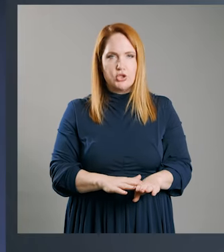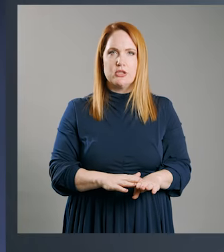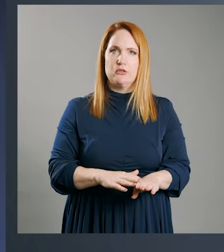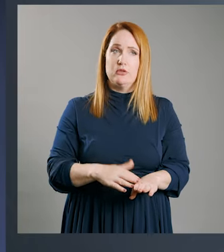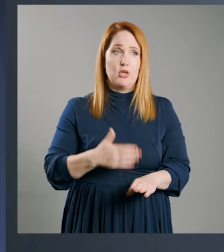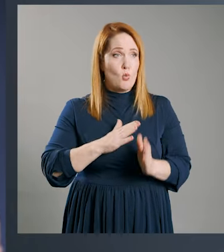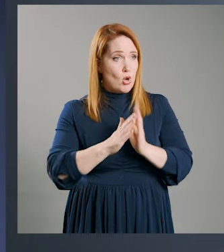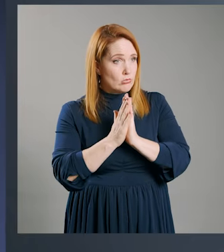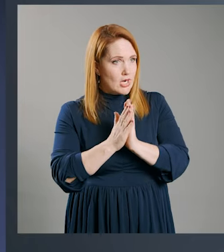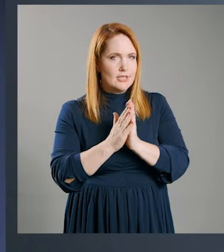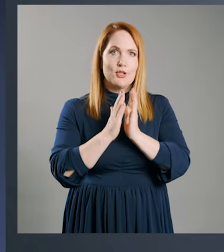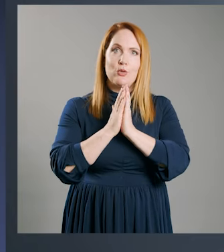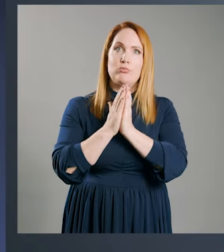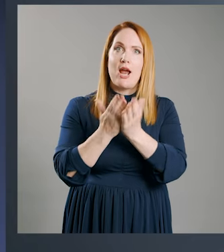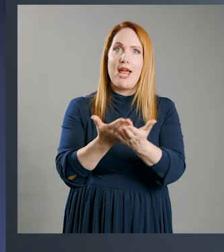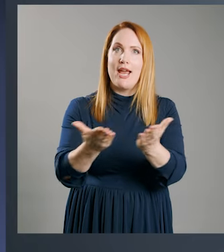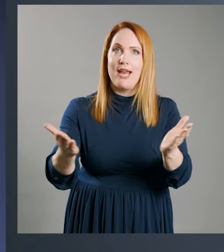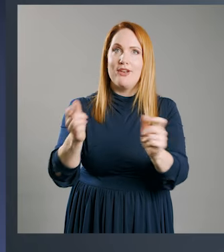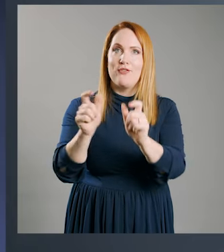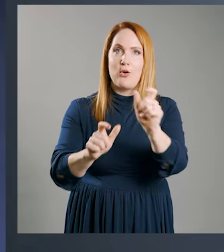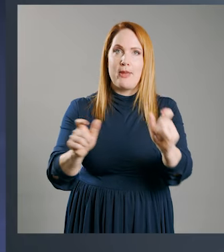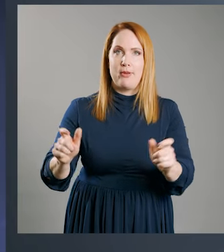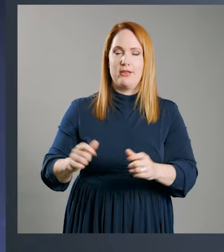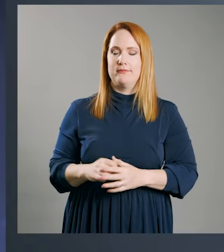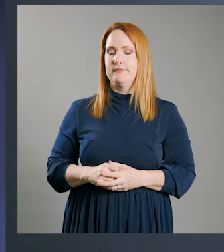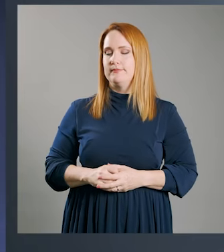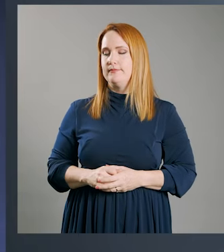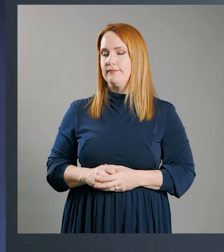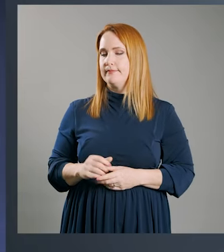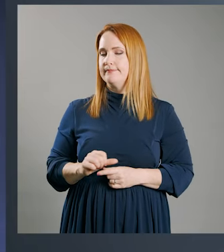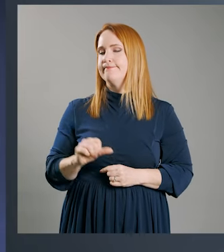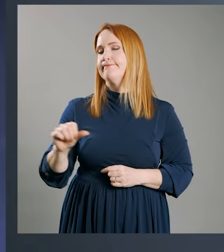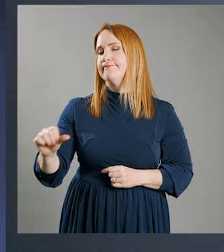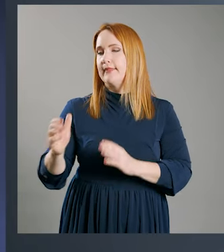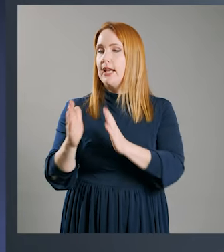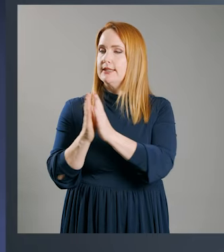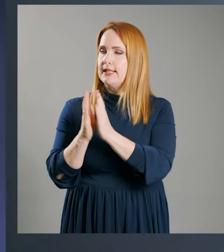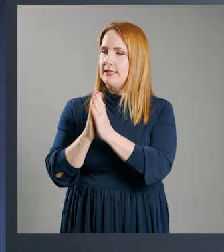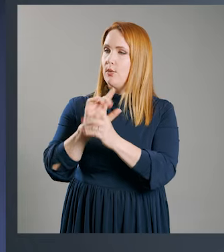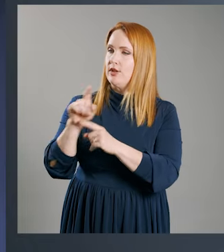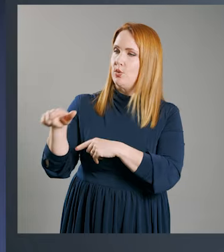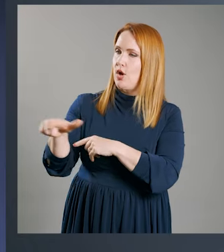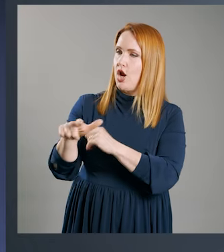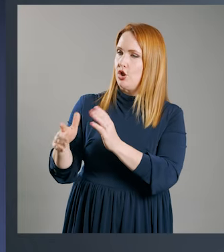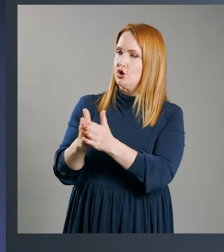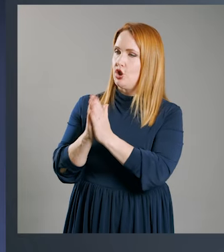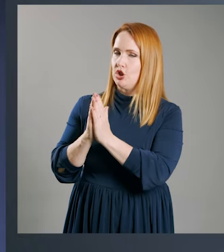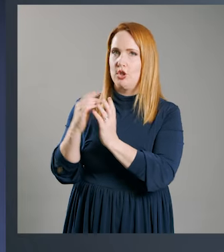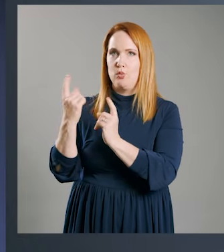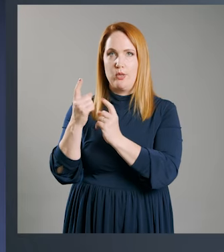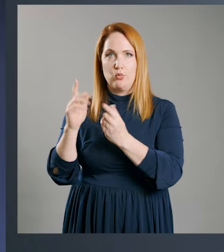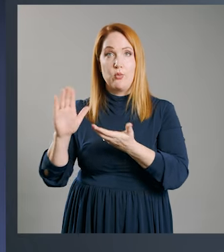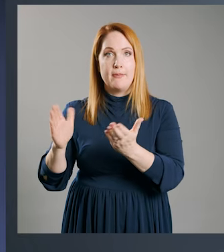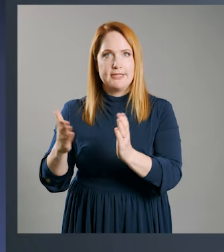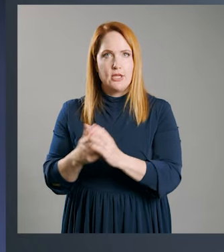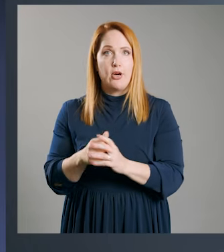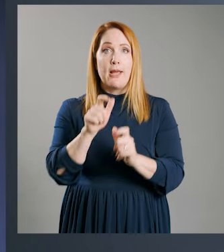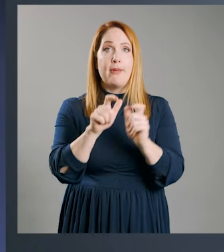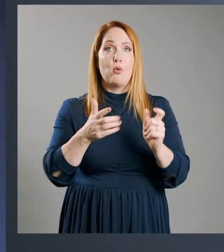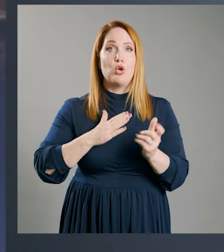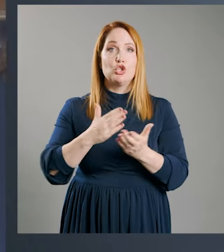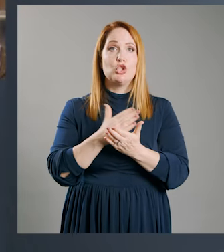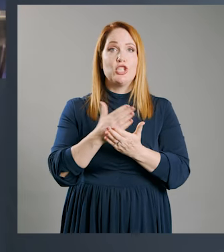lame, would you like prayer? And so we prayed for all these people. On the Sunday afterwards, we were at a local church, we were ministering, and people